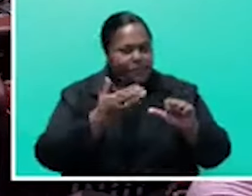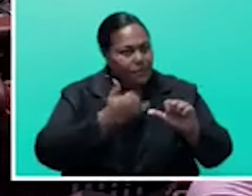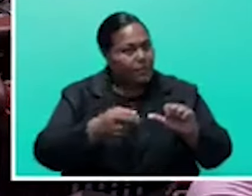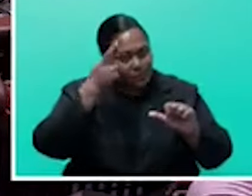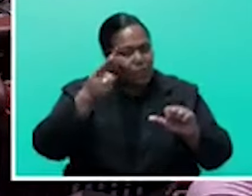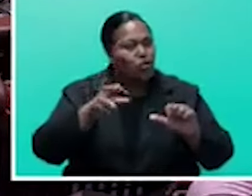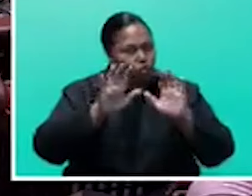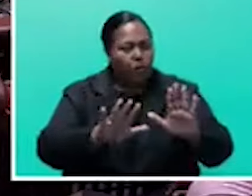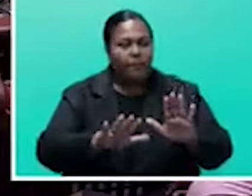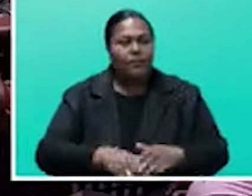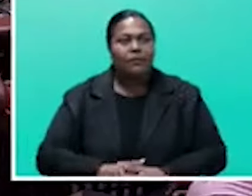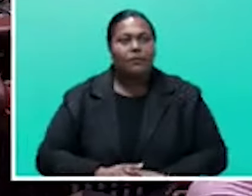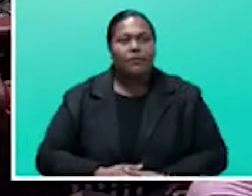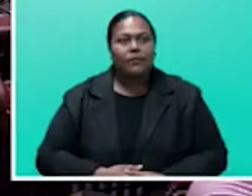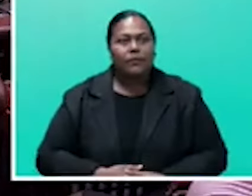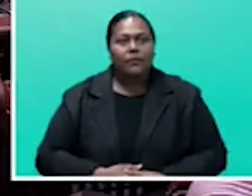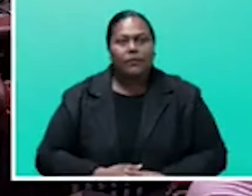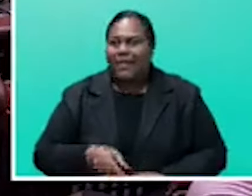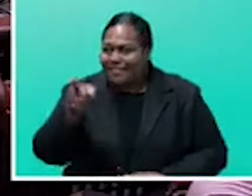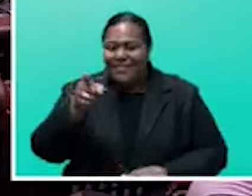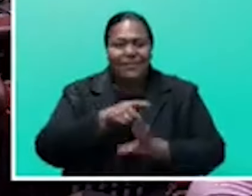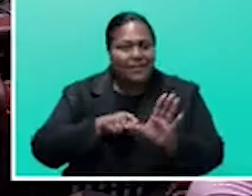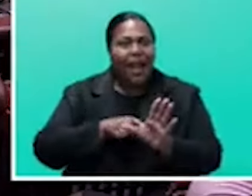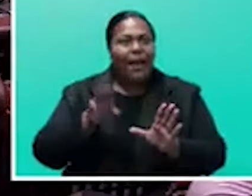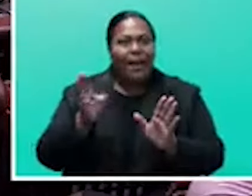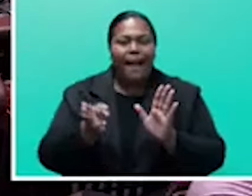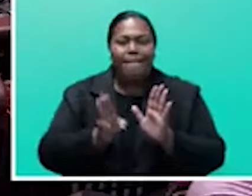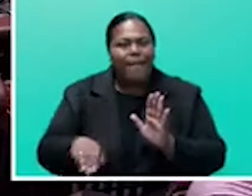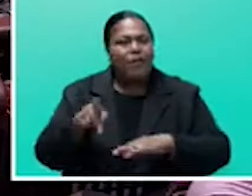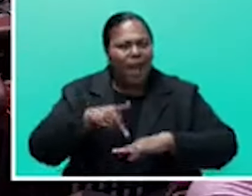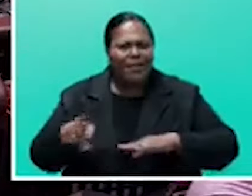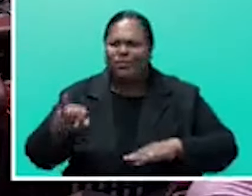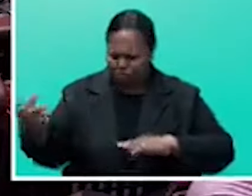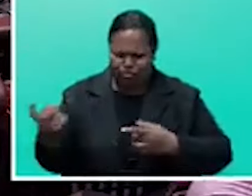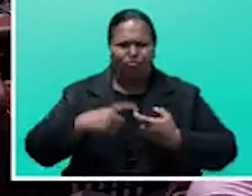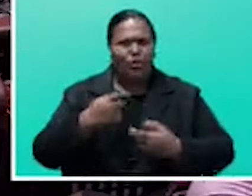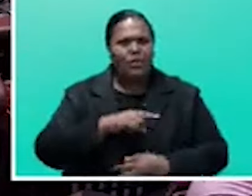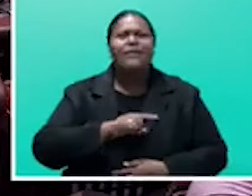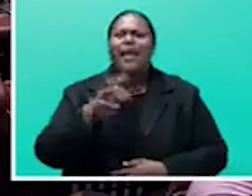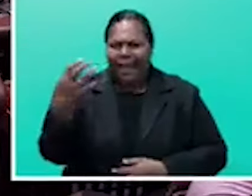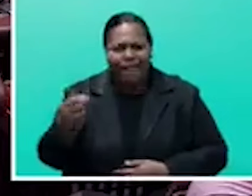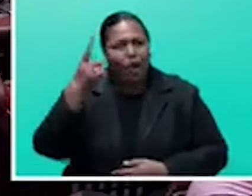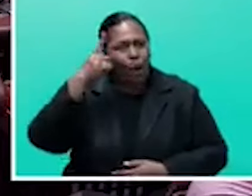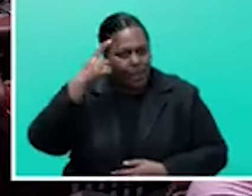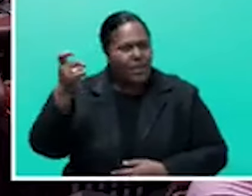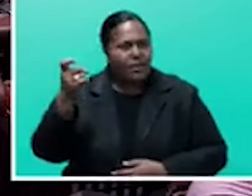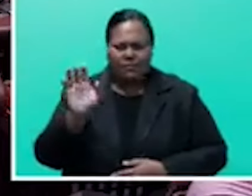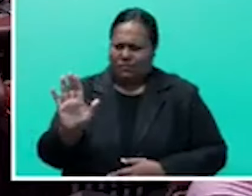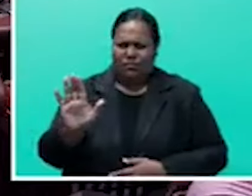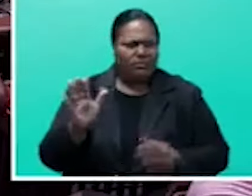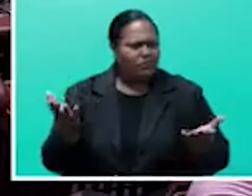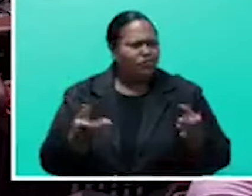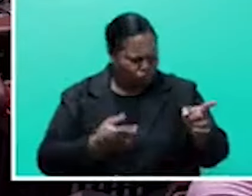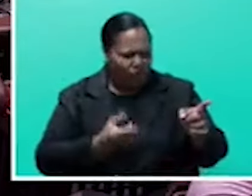stop insulting these young MPs and these MPs who have just joined us. They have their opinion, you have your opinion, but there is